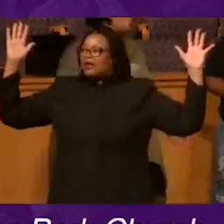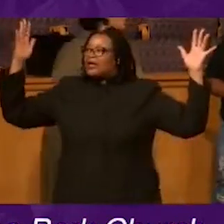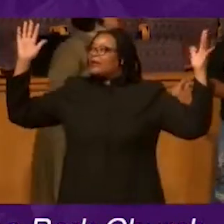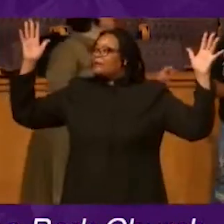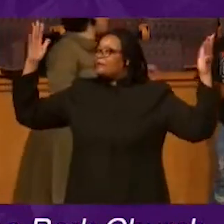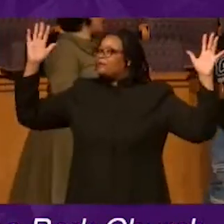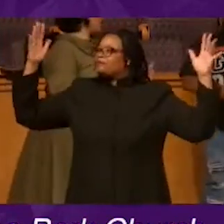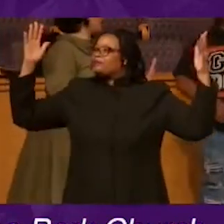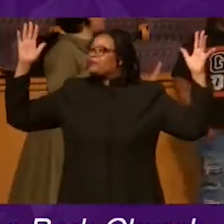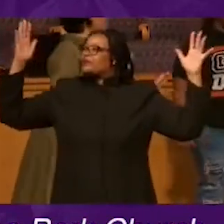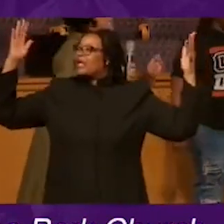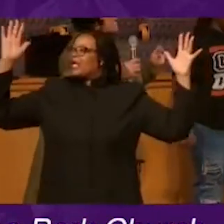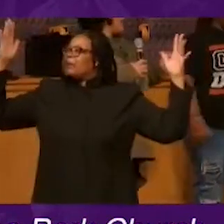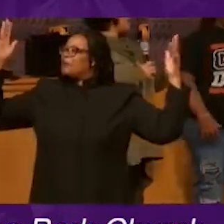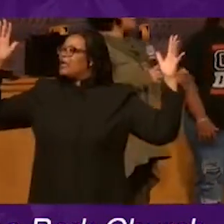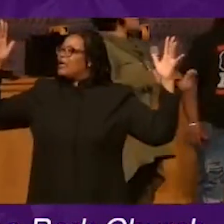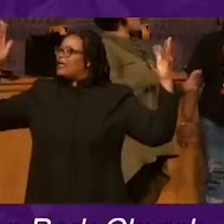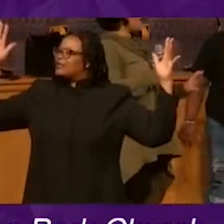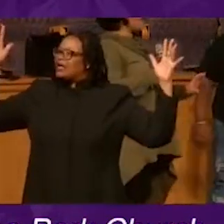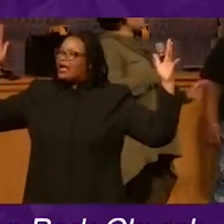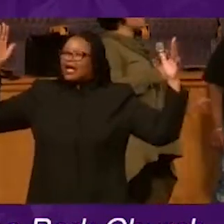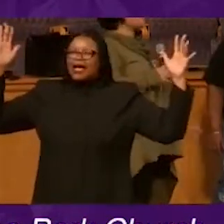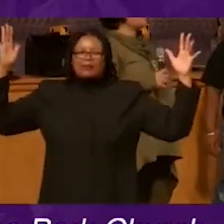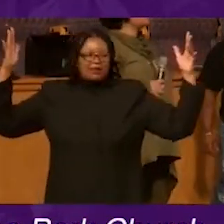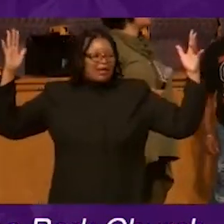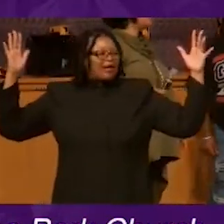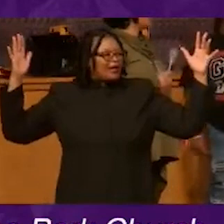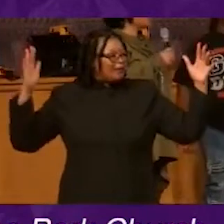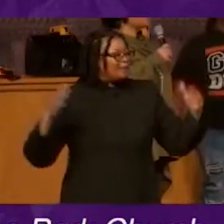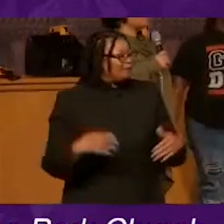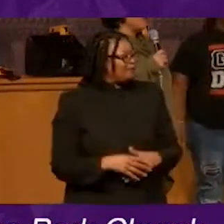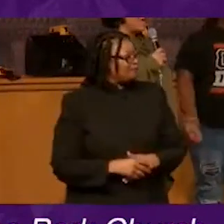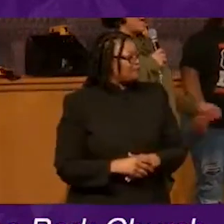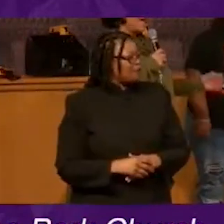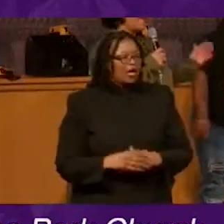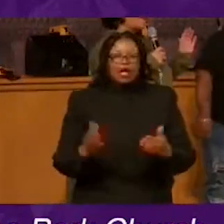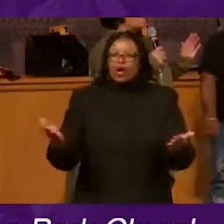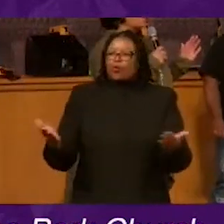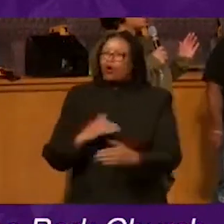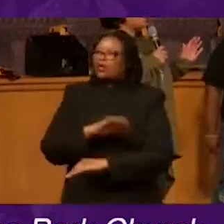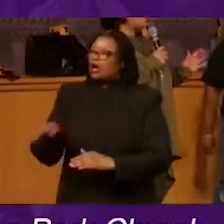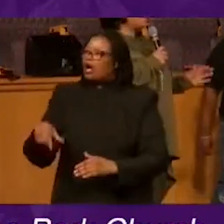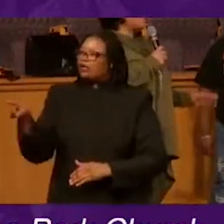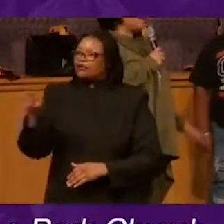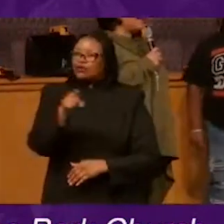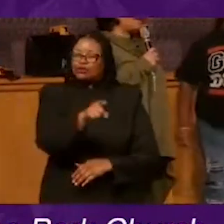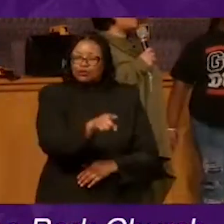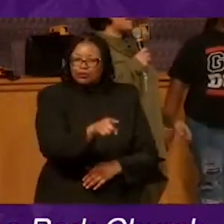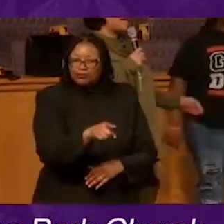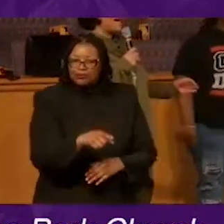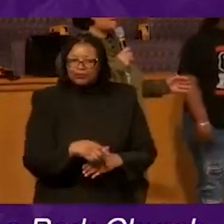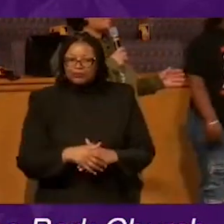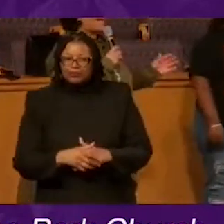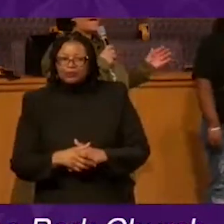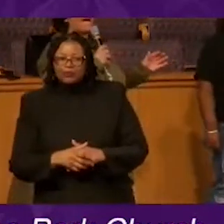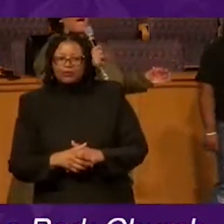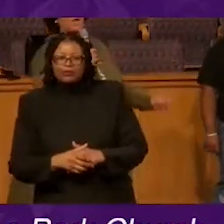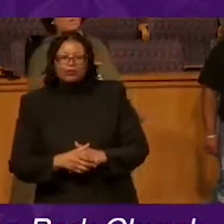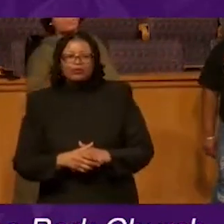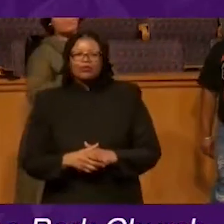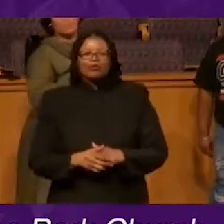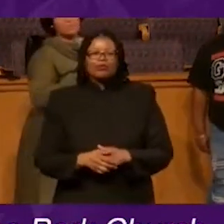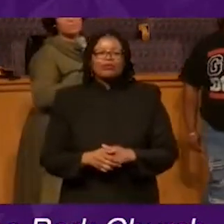Give God praise for the word of God today. And I just want you all to be on the lookout, to be on the lookout